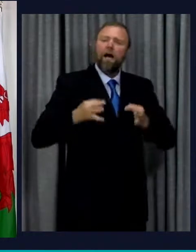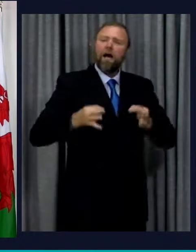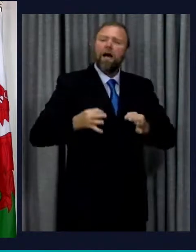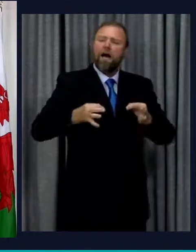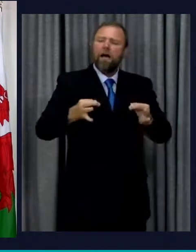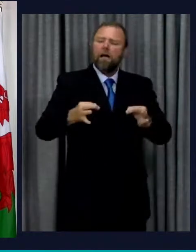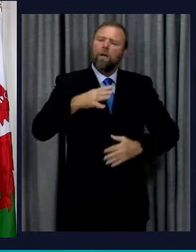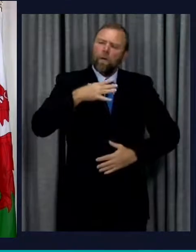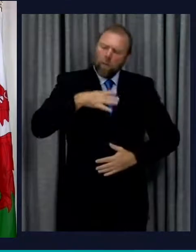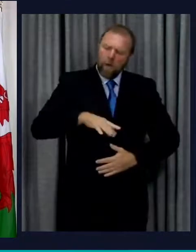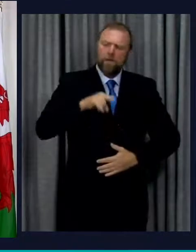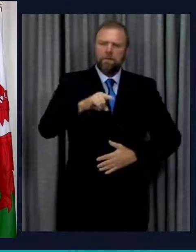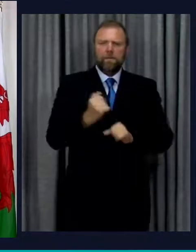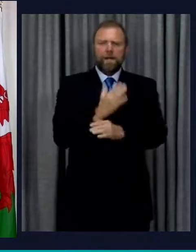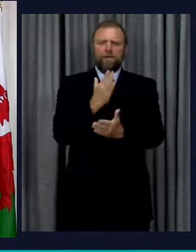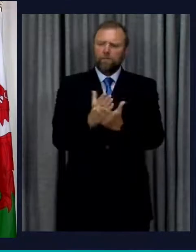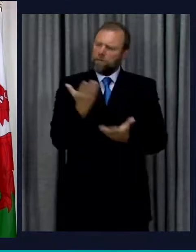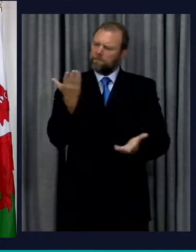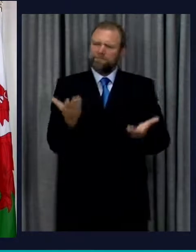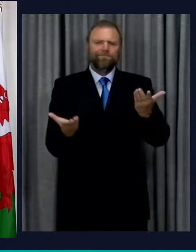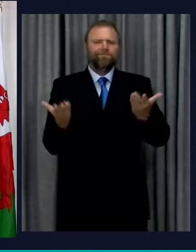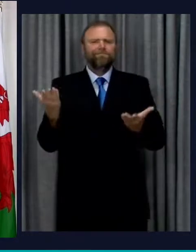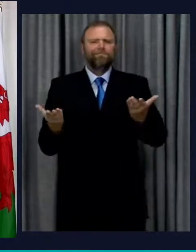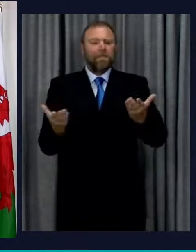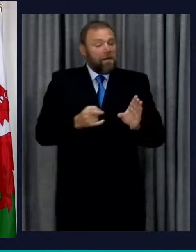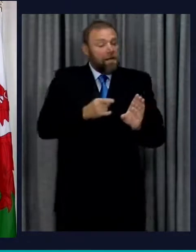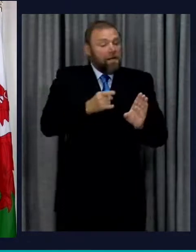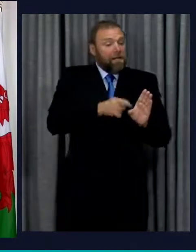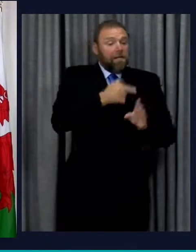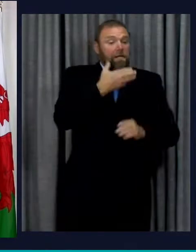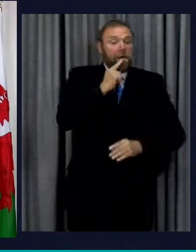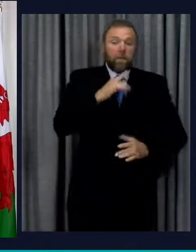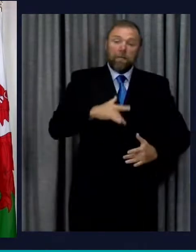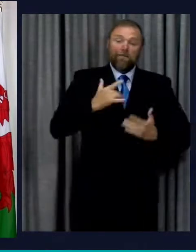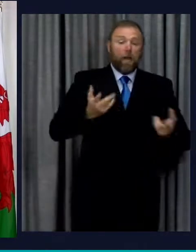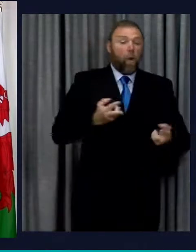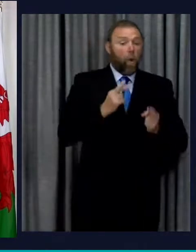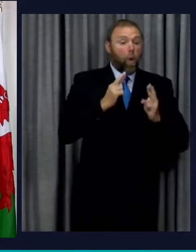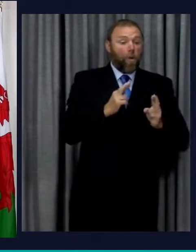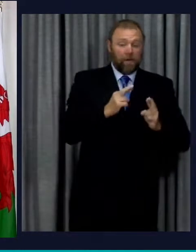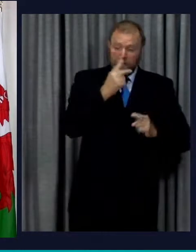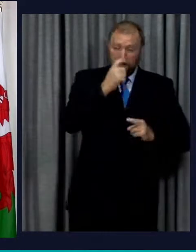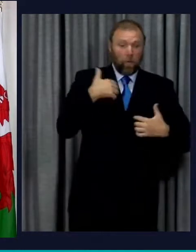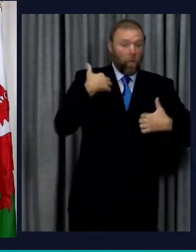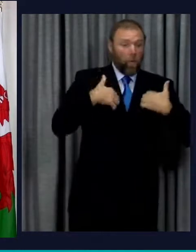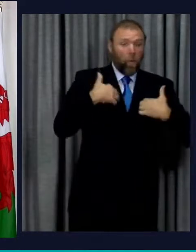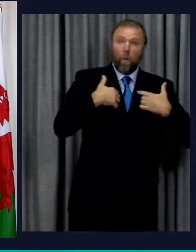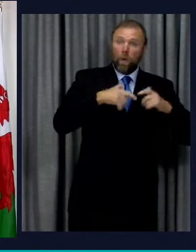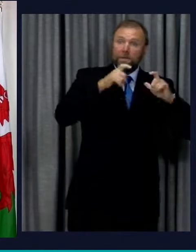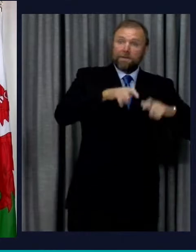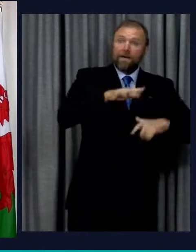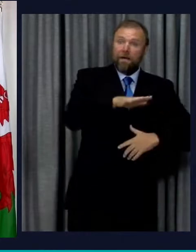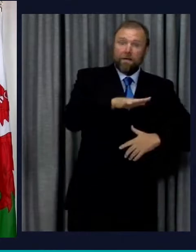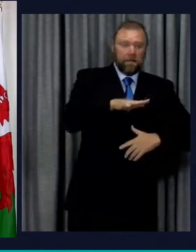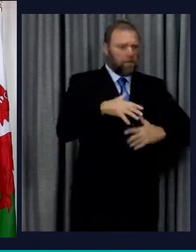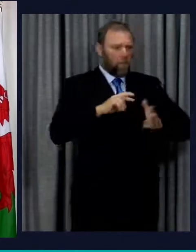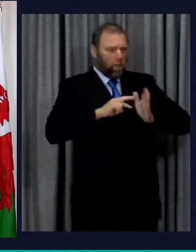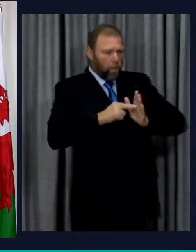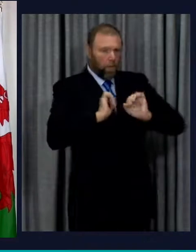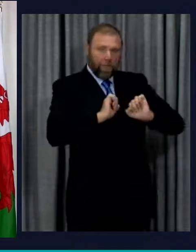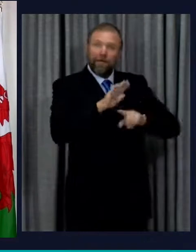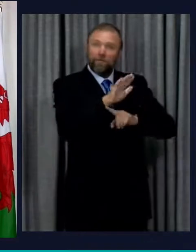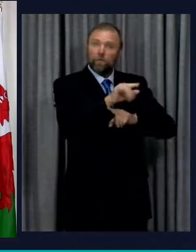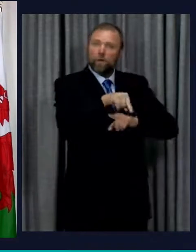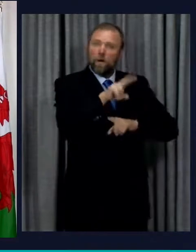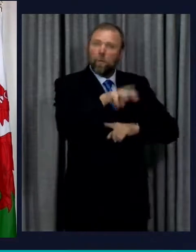My ambition is to make Wales a place where young people feel hopeful and excited about planning their future. So we